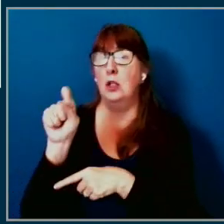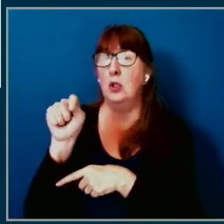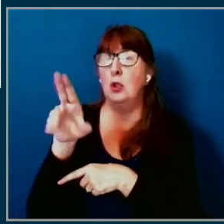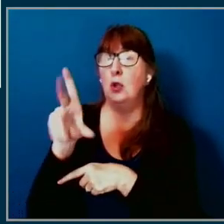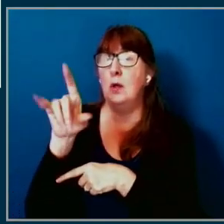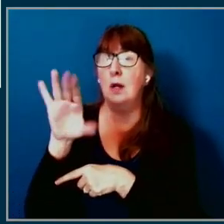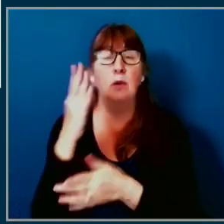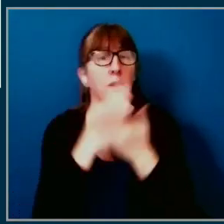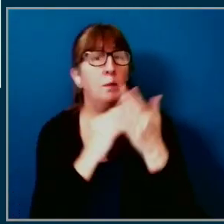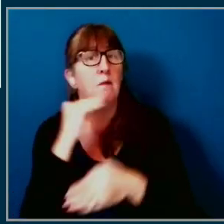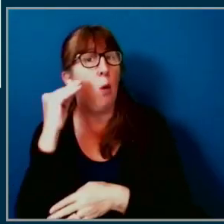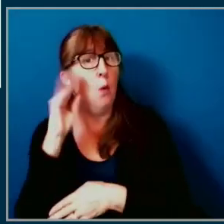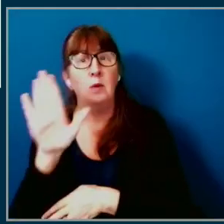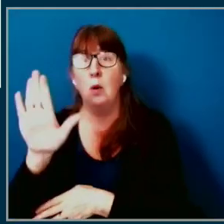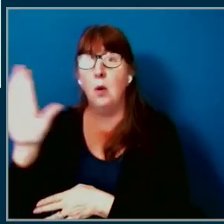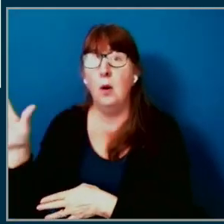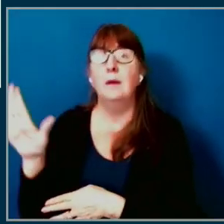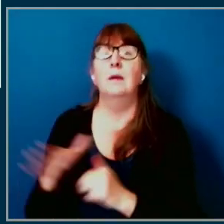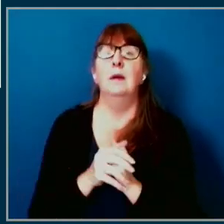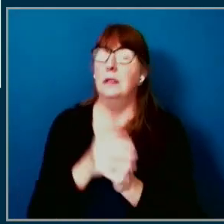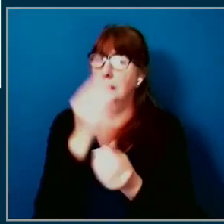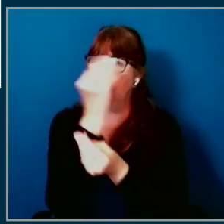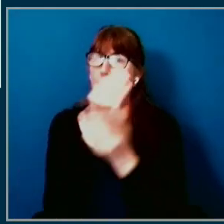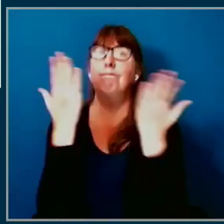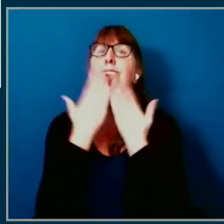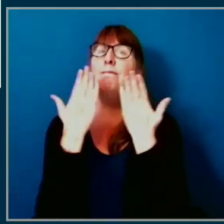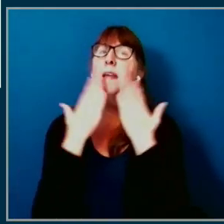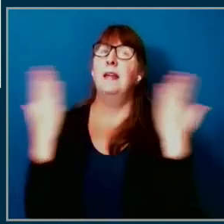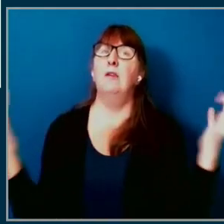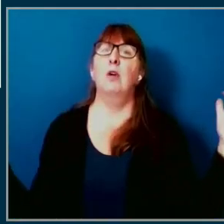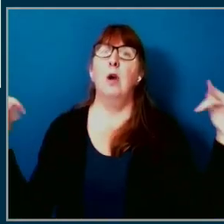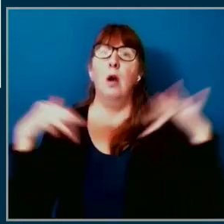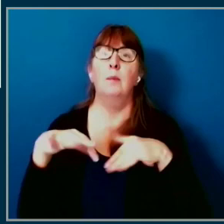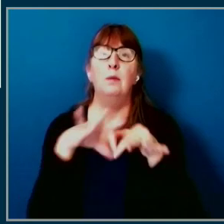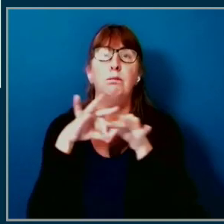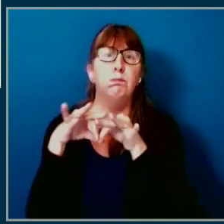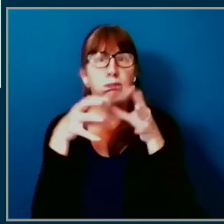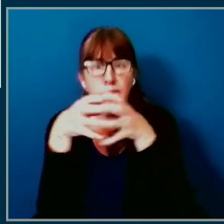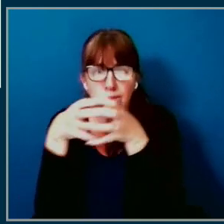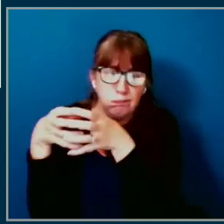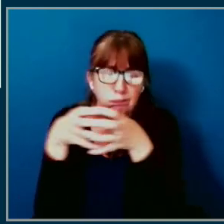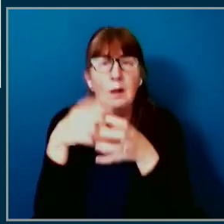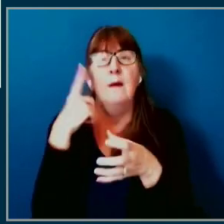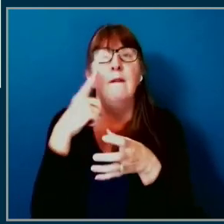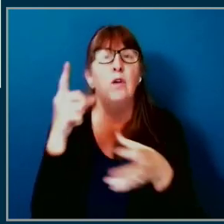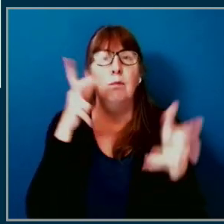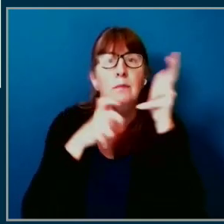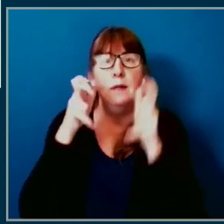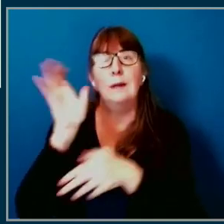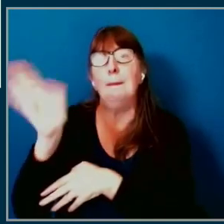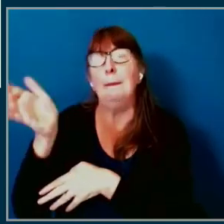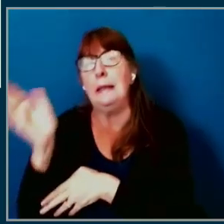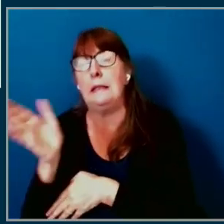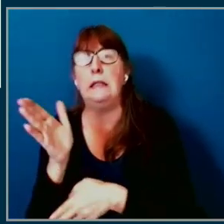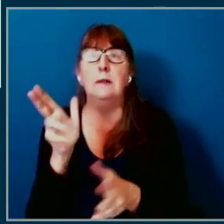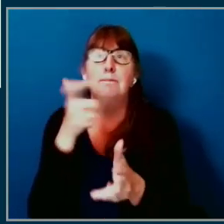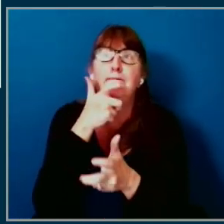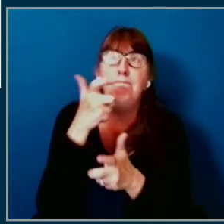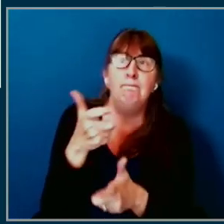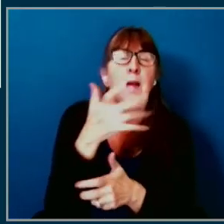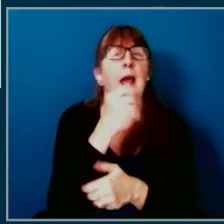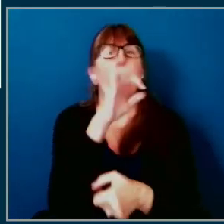in your home. But either way, I just want to thank you for coming together and getting ready to hear these speeches and to cast your